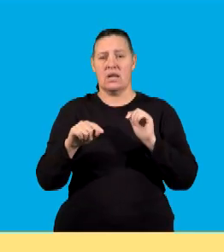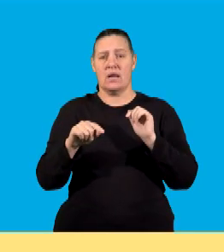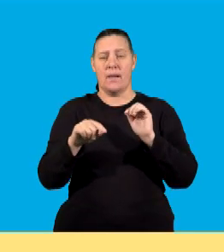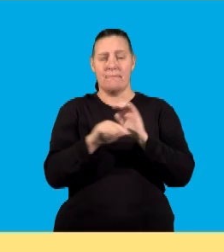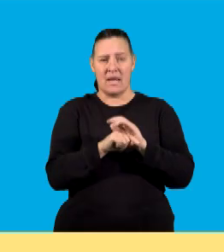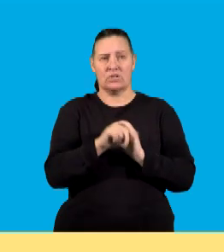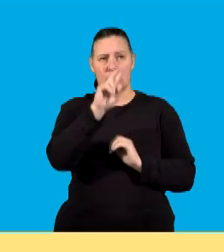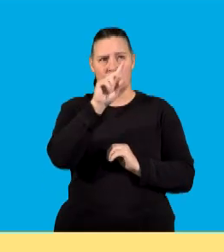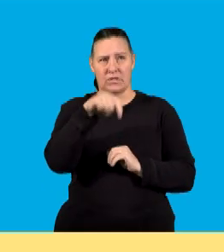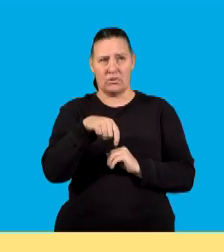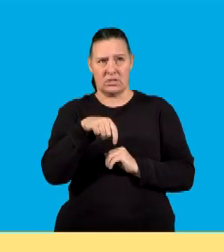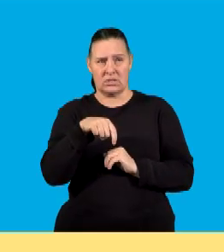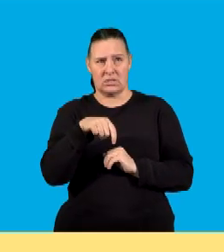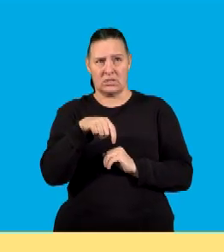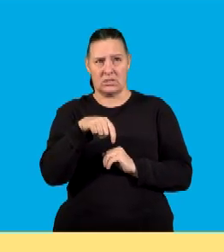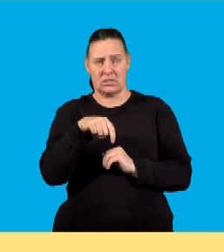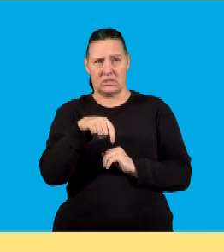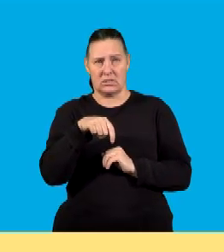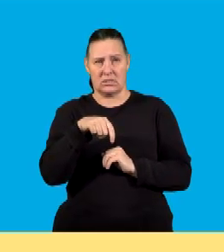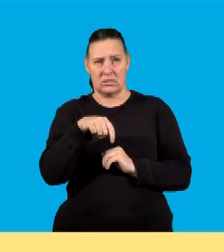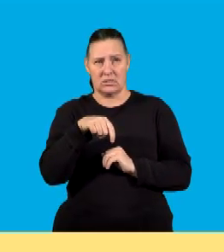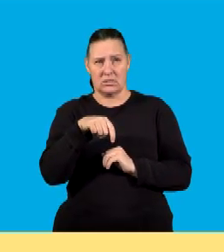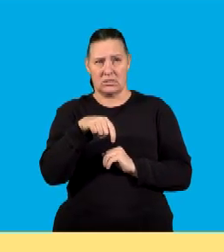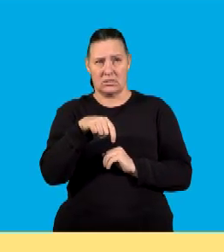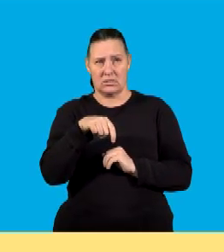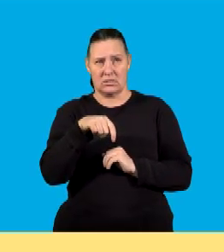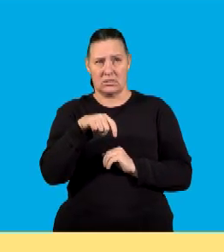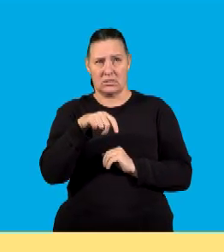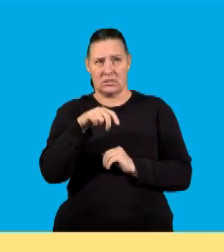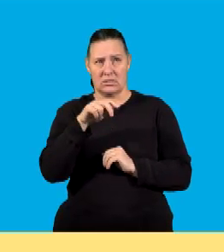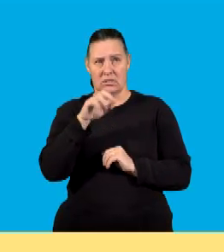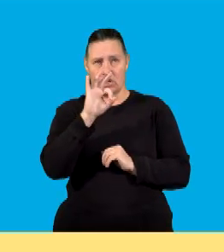minus 2,300 rather, 33 minus